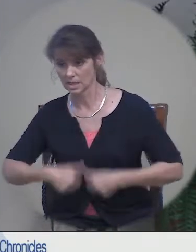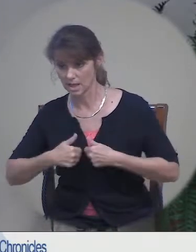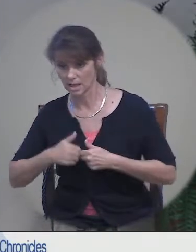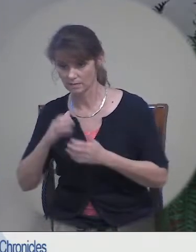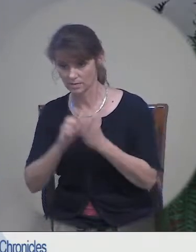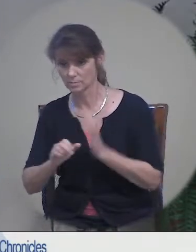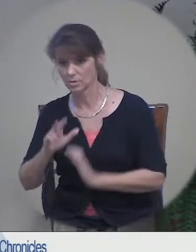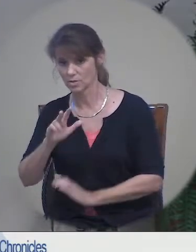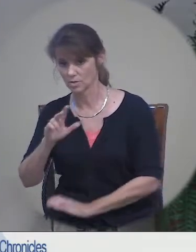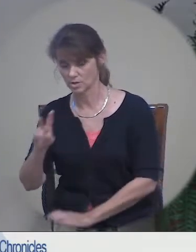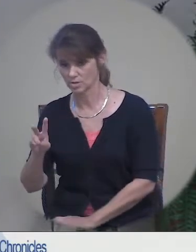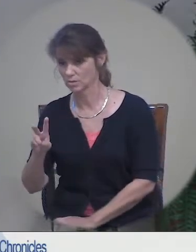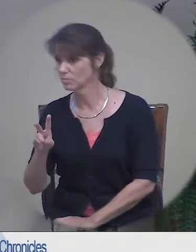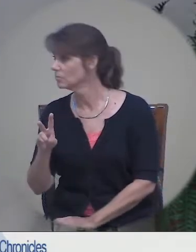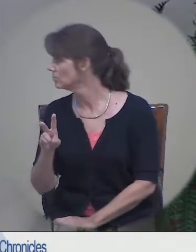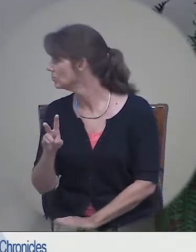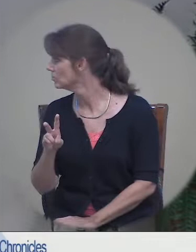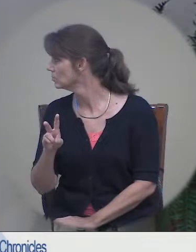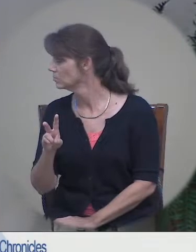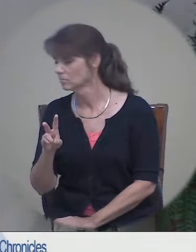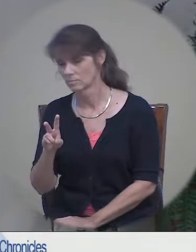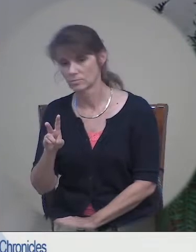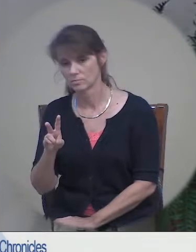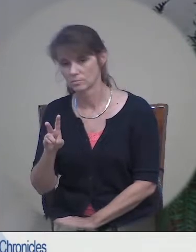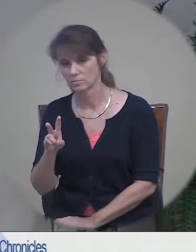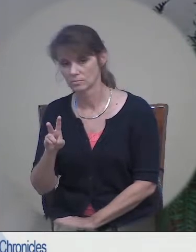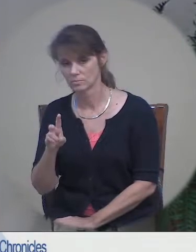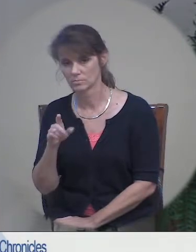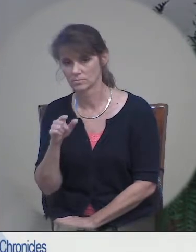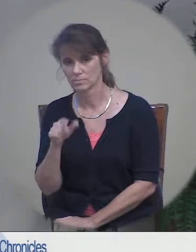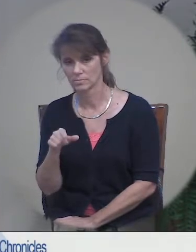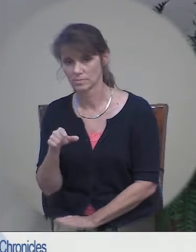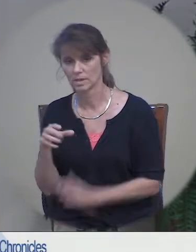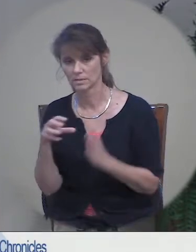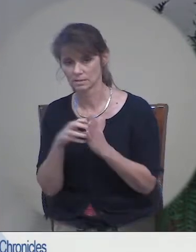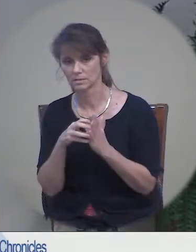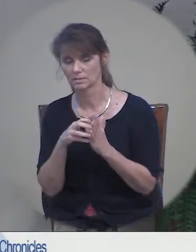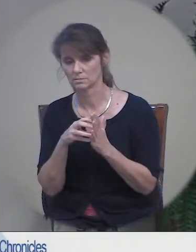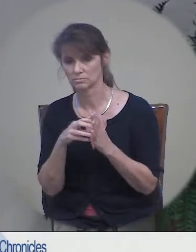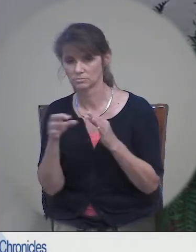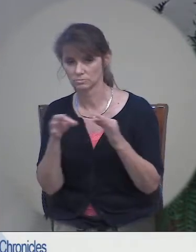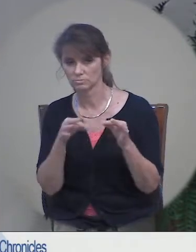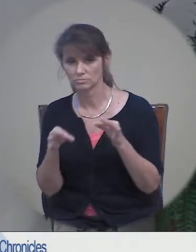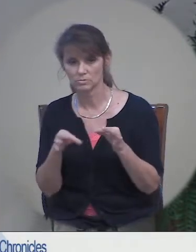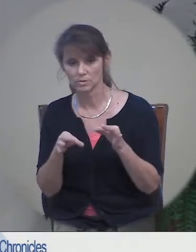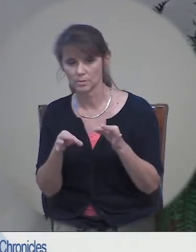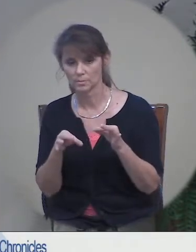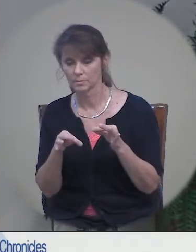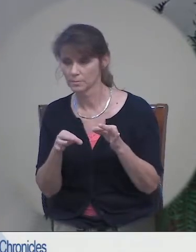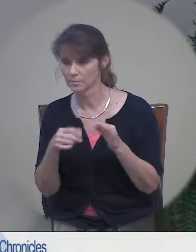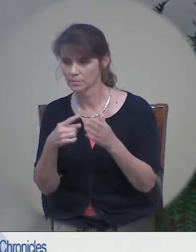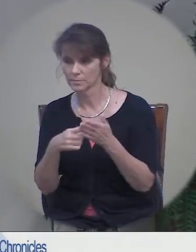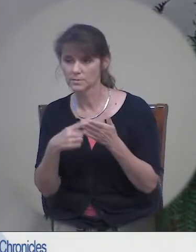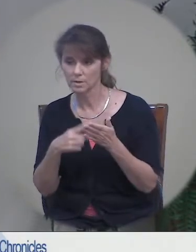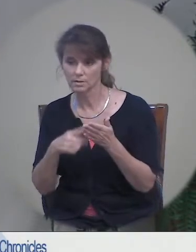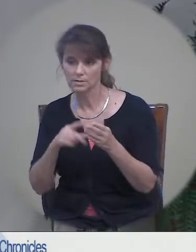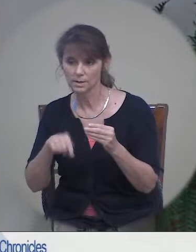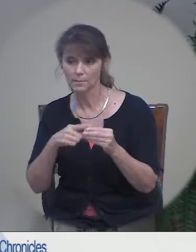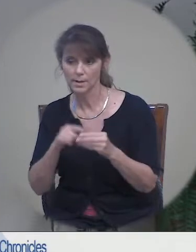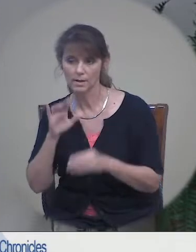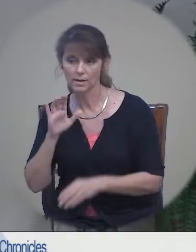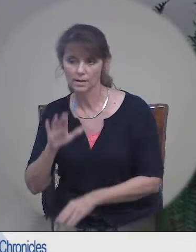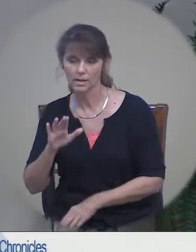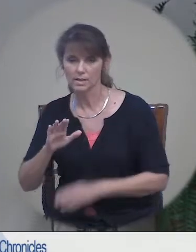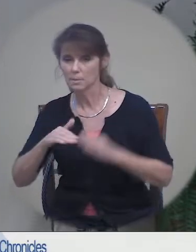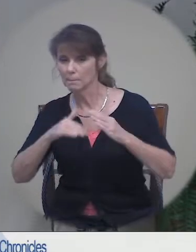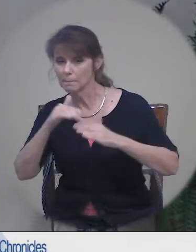30, especially there in that text, where it begins to talk about his